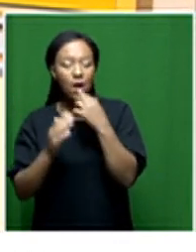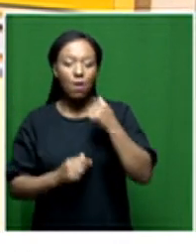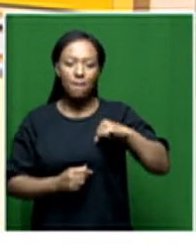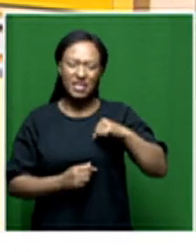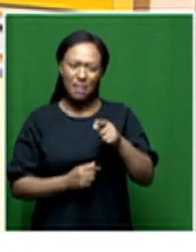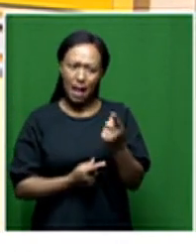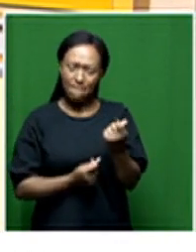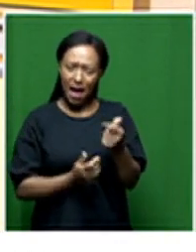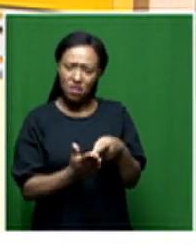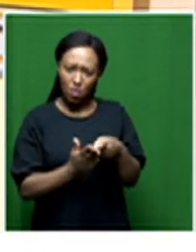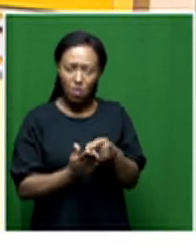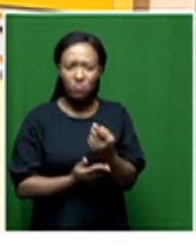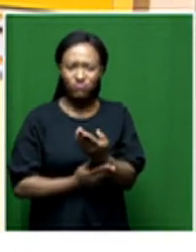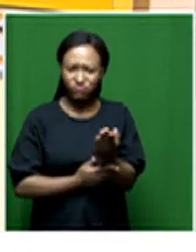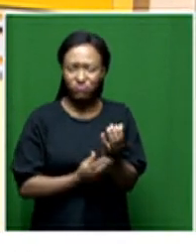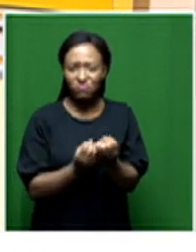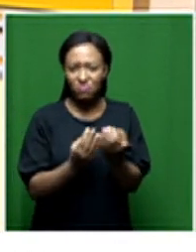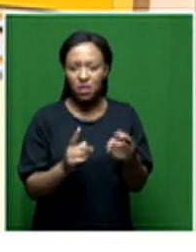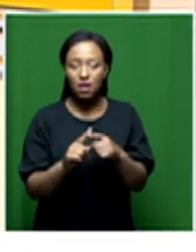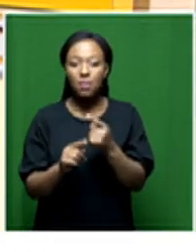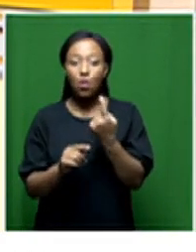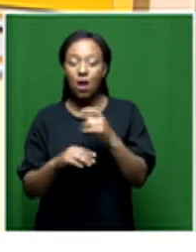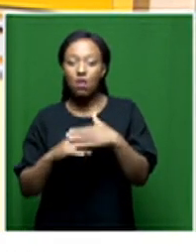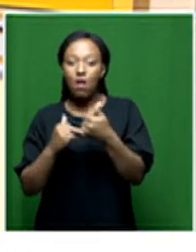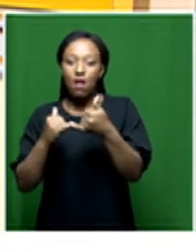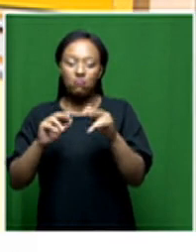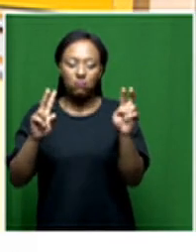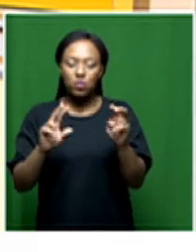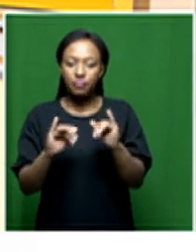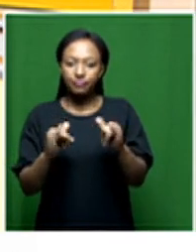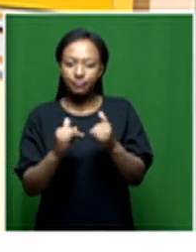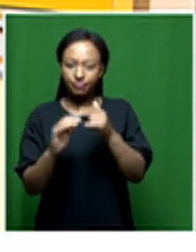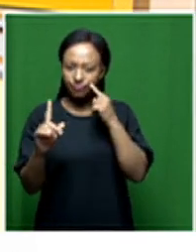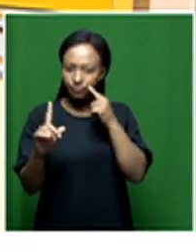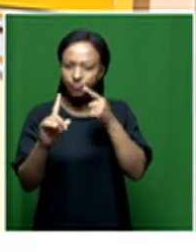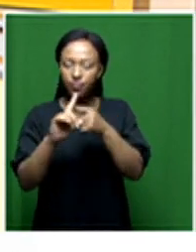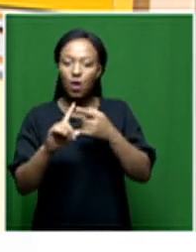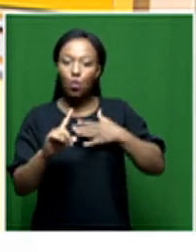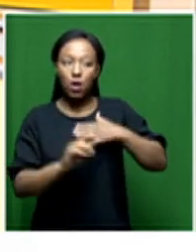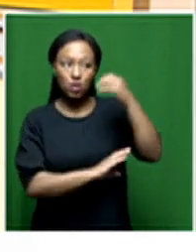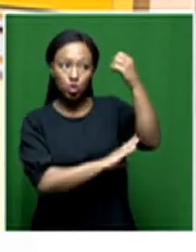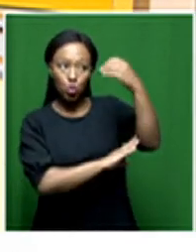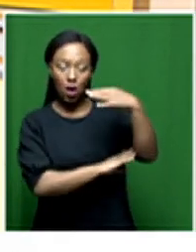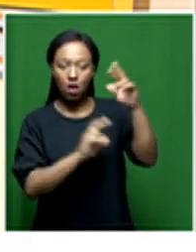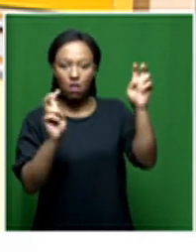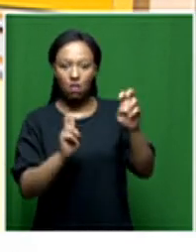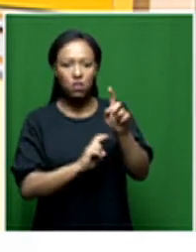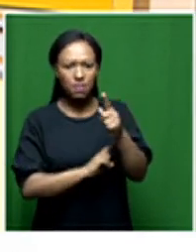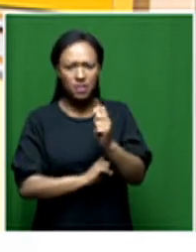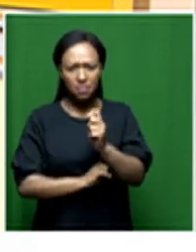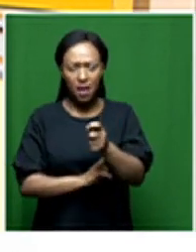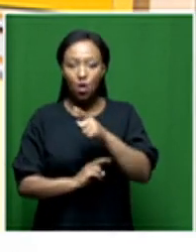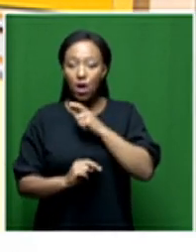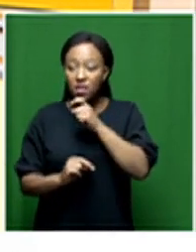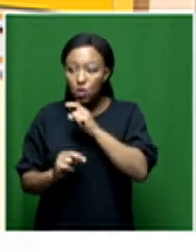municipalities. One of the key issues raised at the webinar was Eskom's intention to make solar power owners pay for using